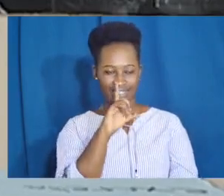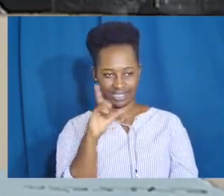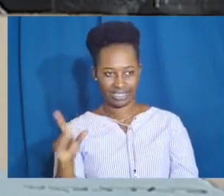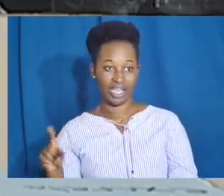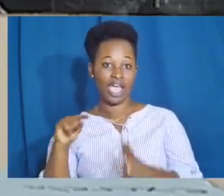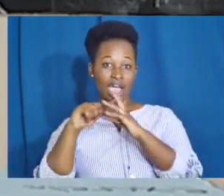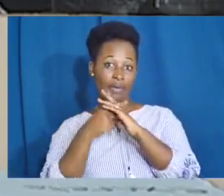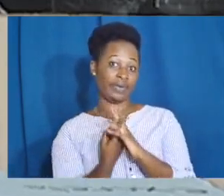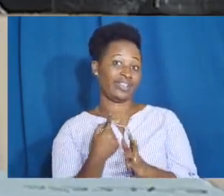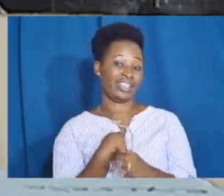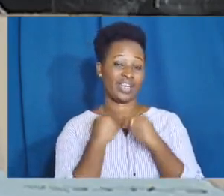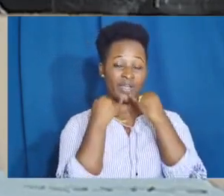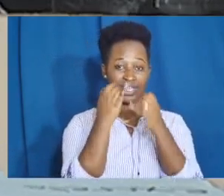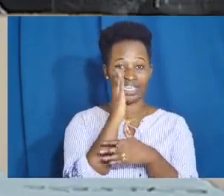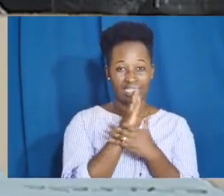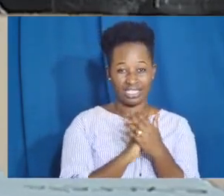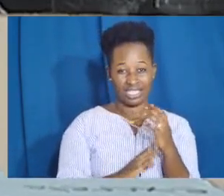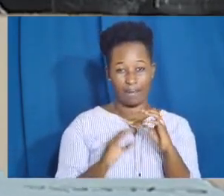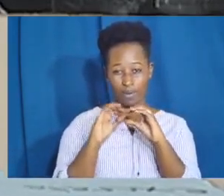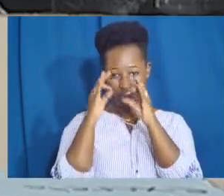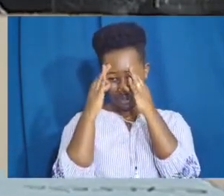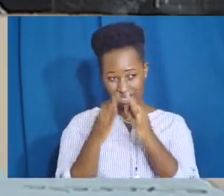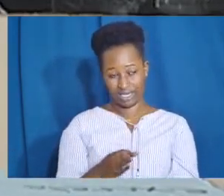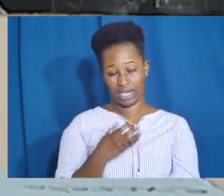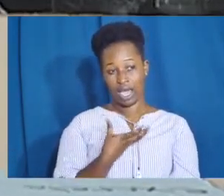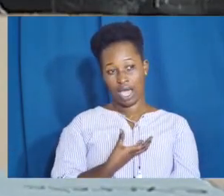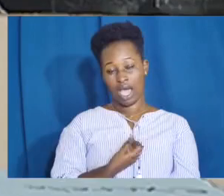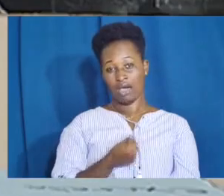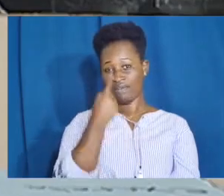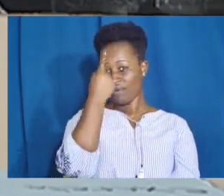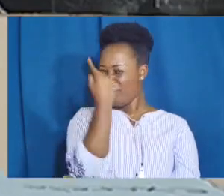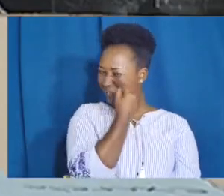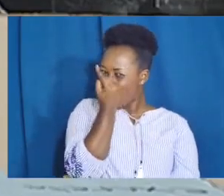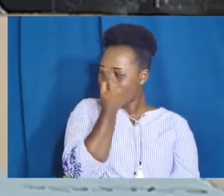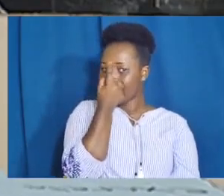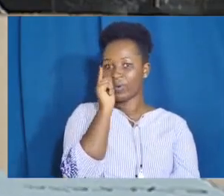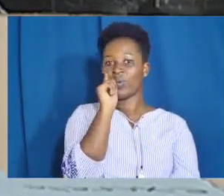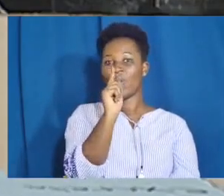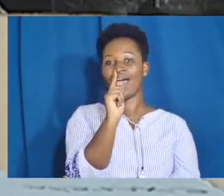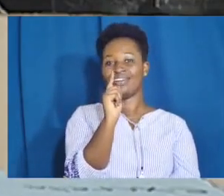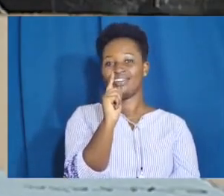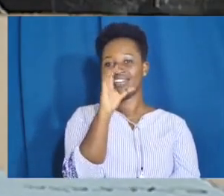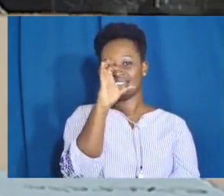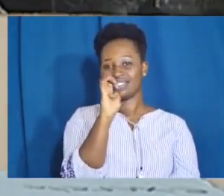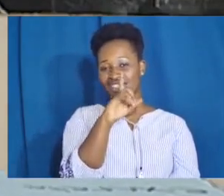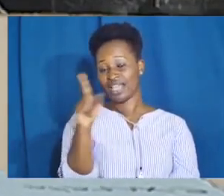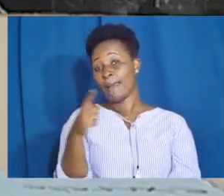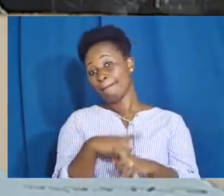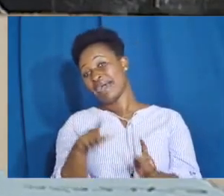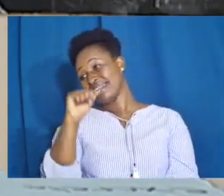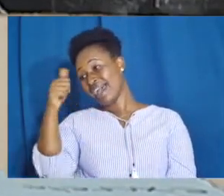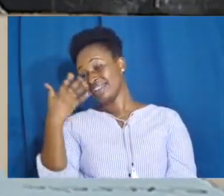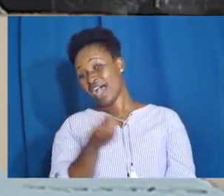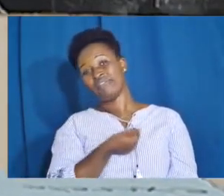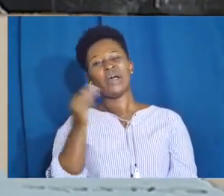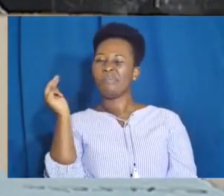beginning, I told you some organisms have only one cell, while others have millions